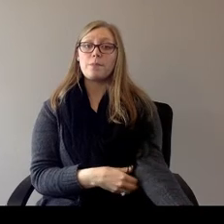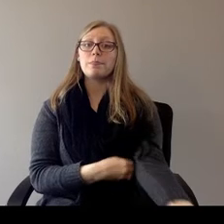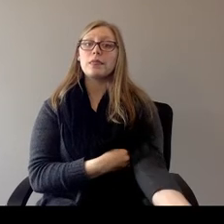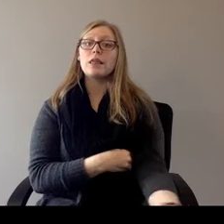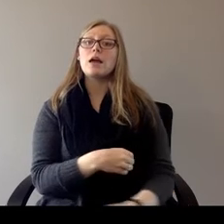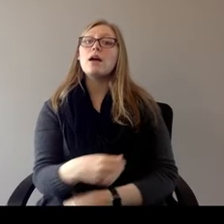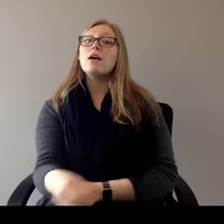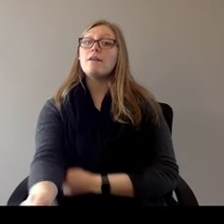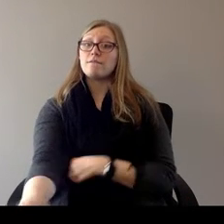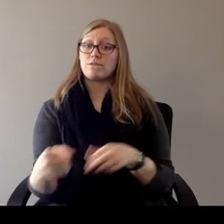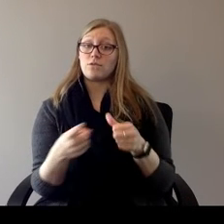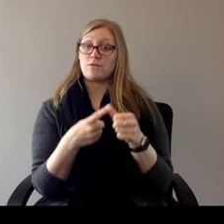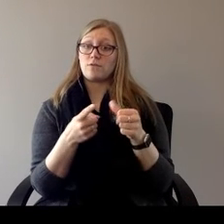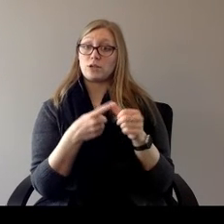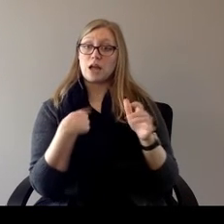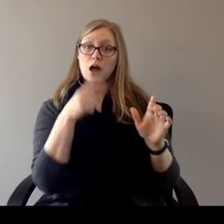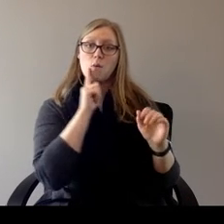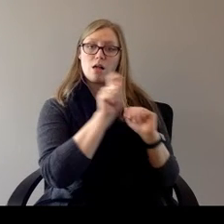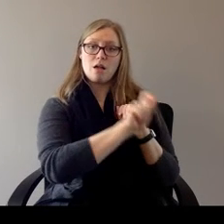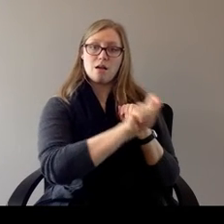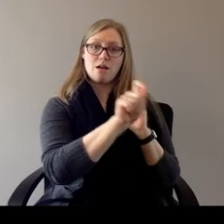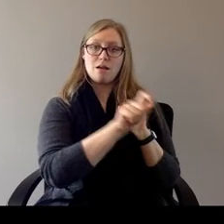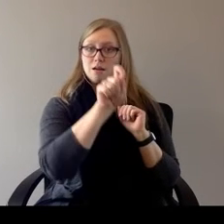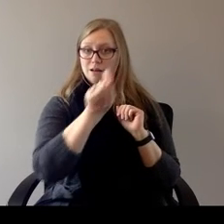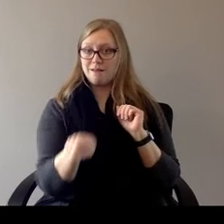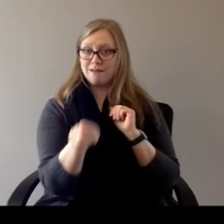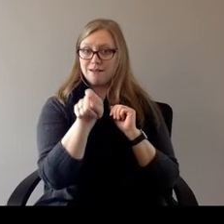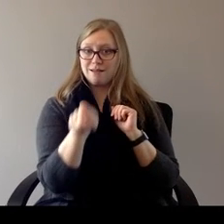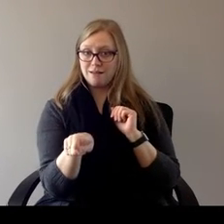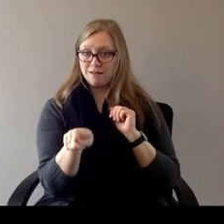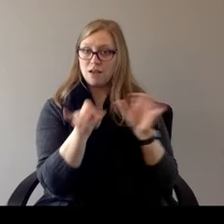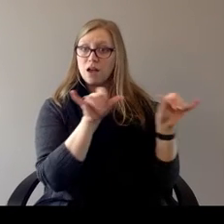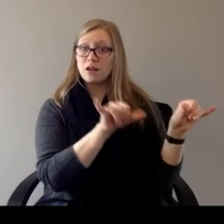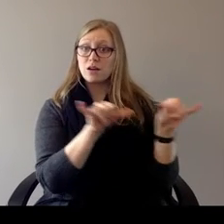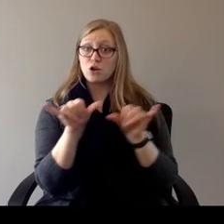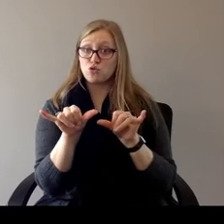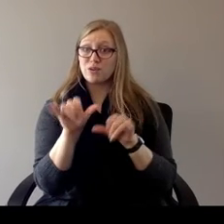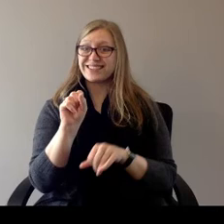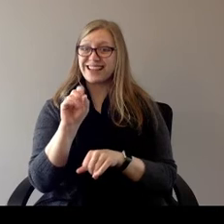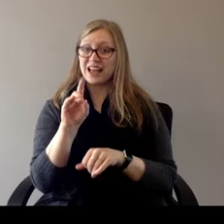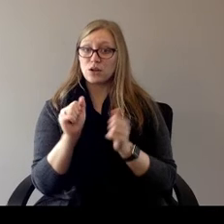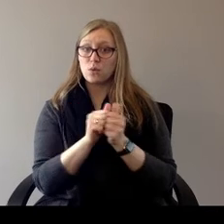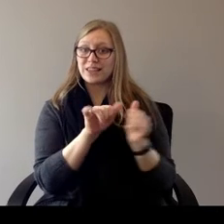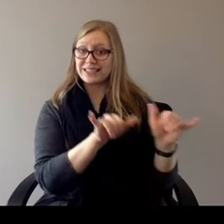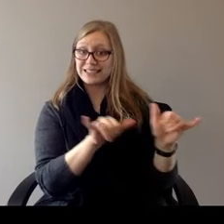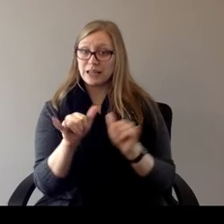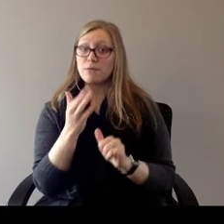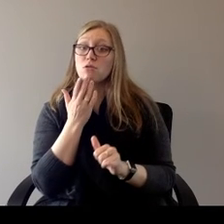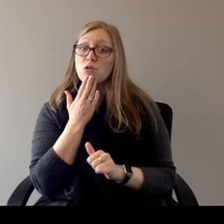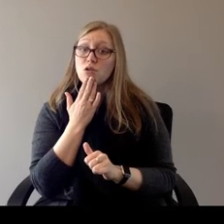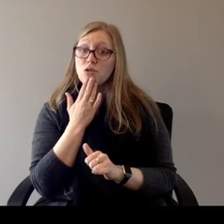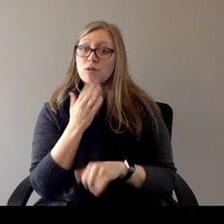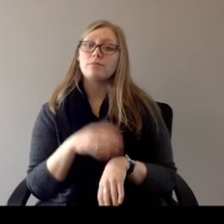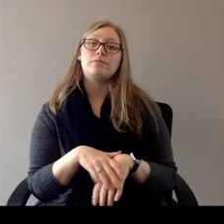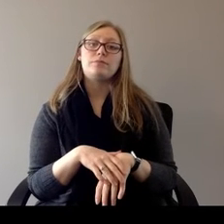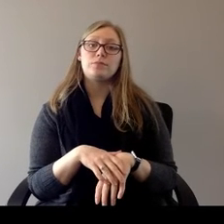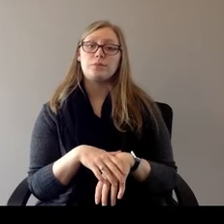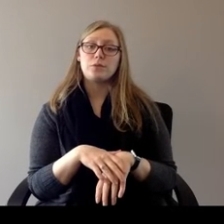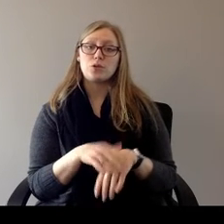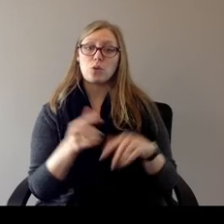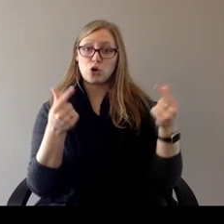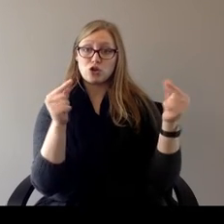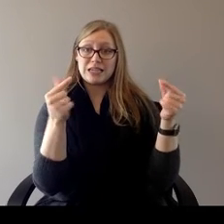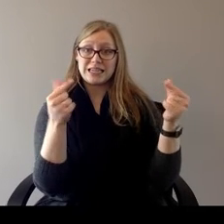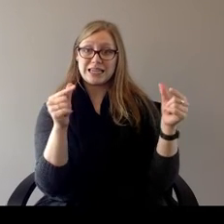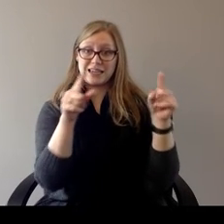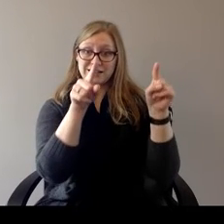I marked AB and BD with the green because they are both have one tick mark. And then AC with two tick marks is